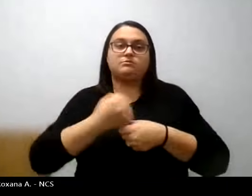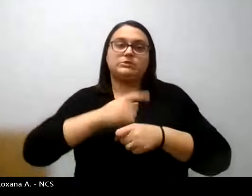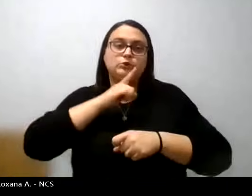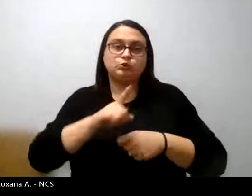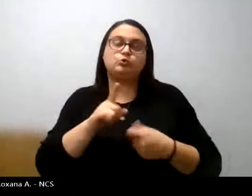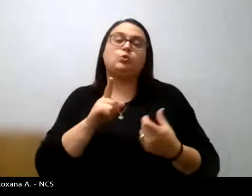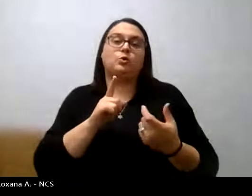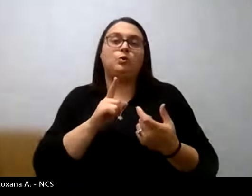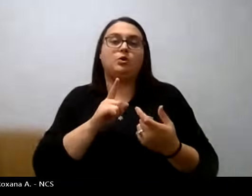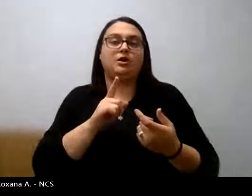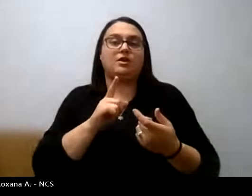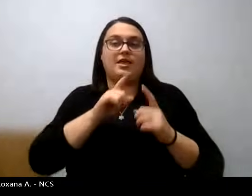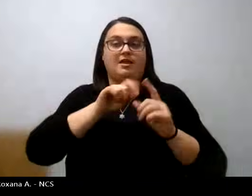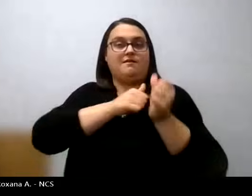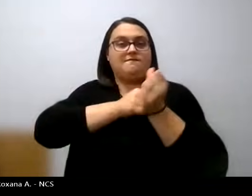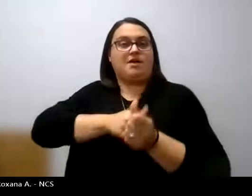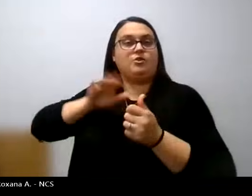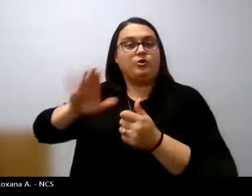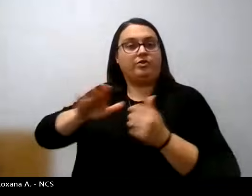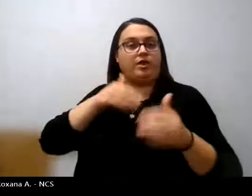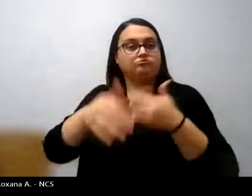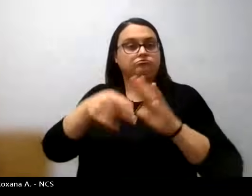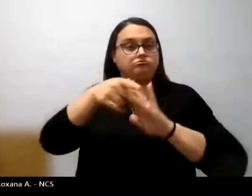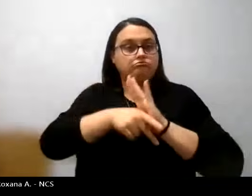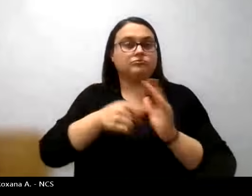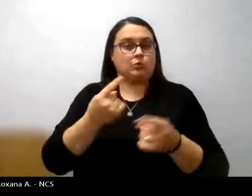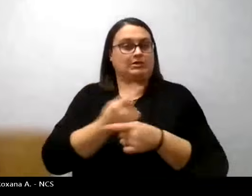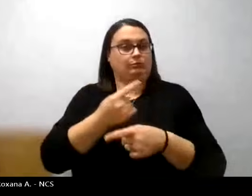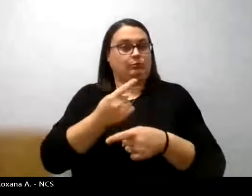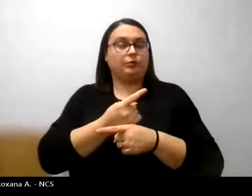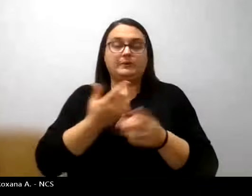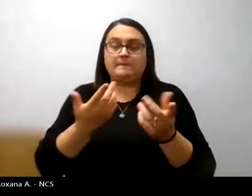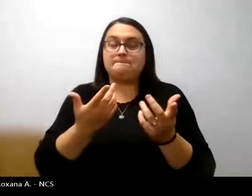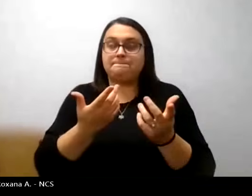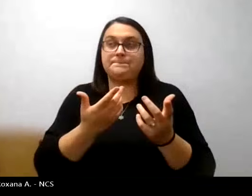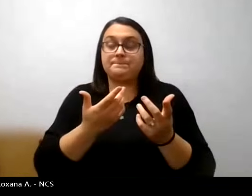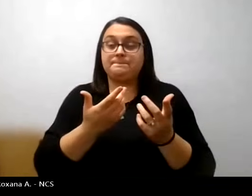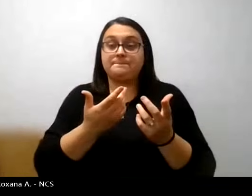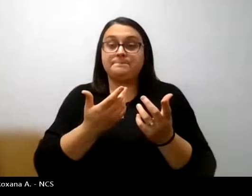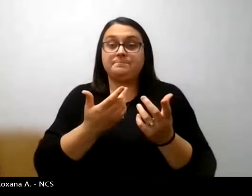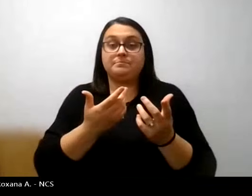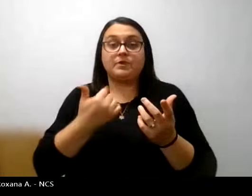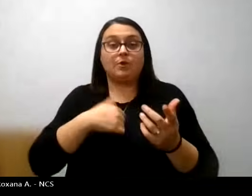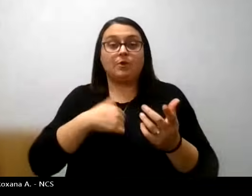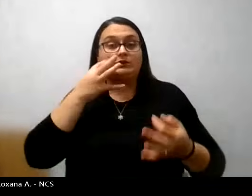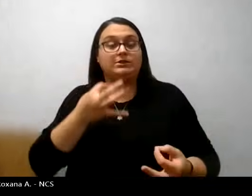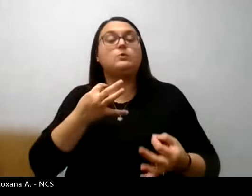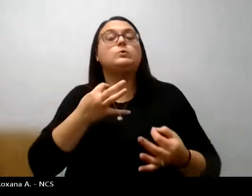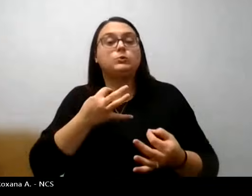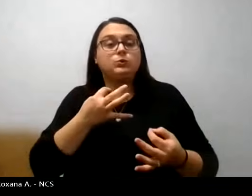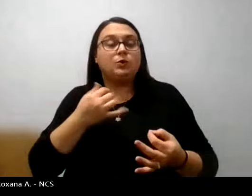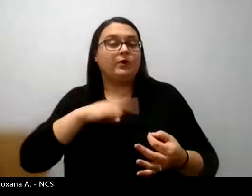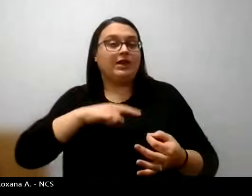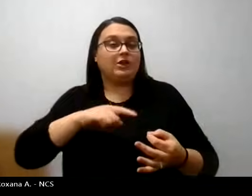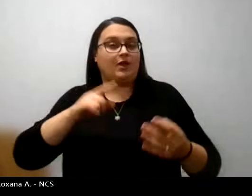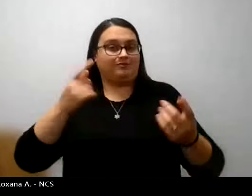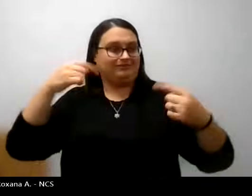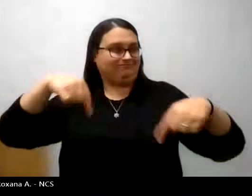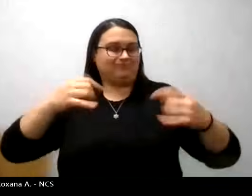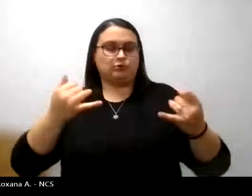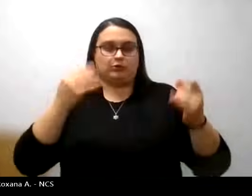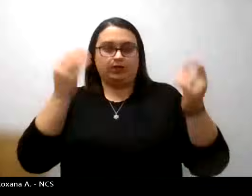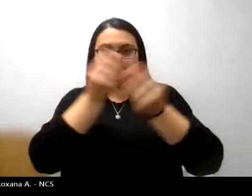in accordance with what they would perceive as adequate. And in that coordination effort, we decided ultimately to do the press release to the public